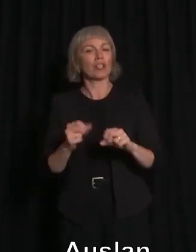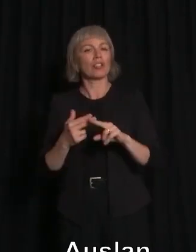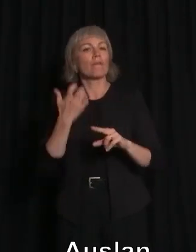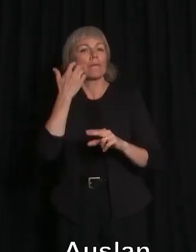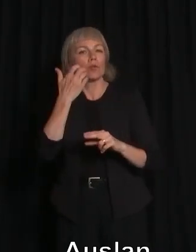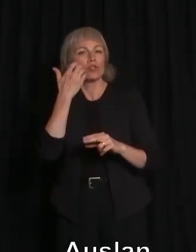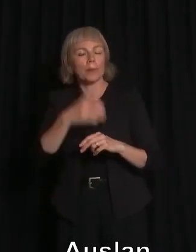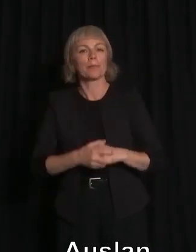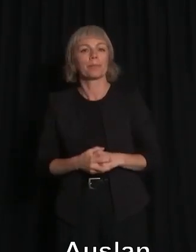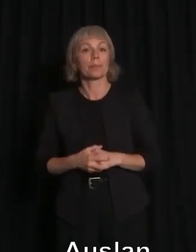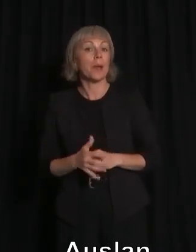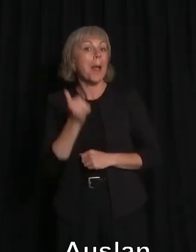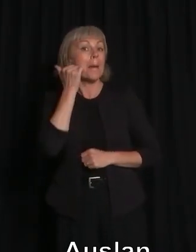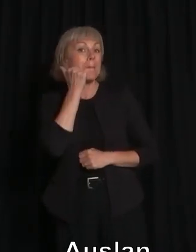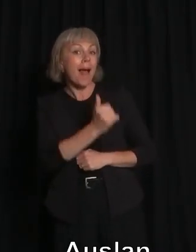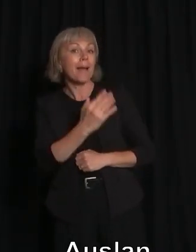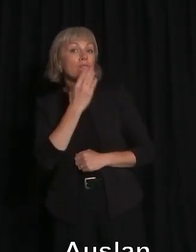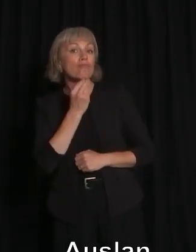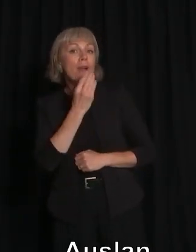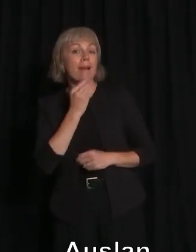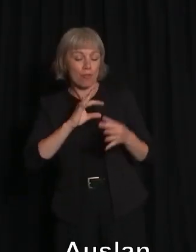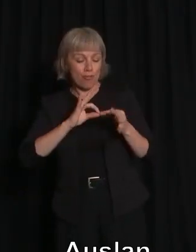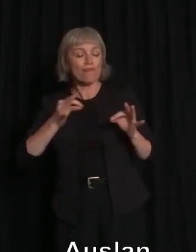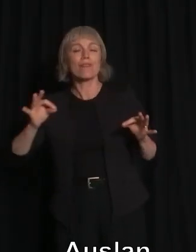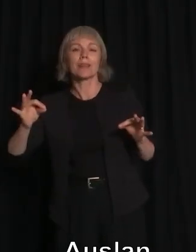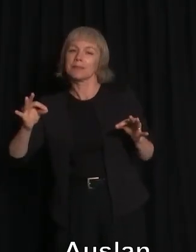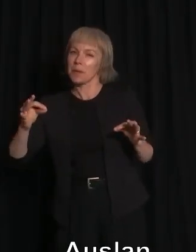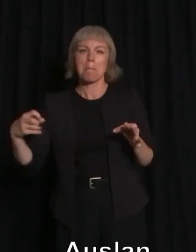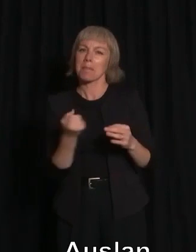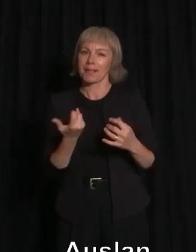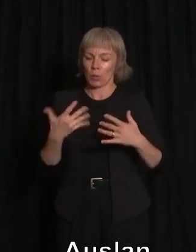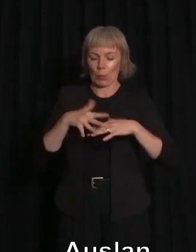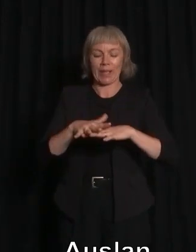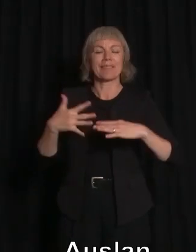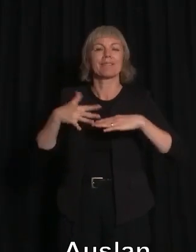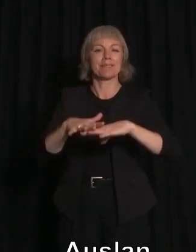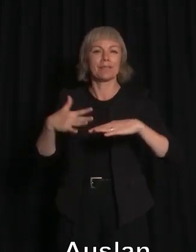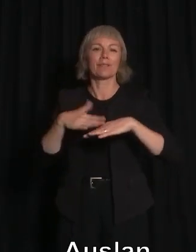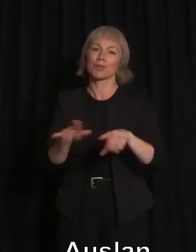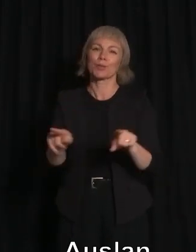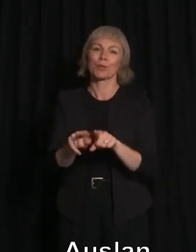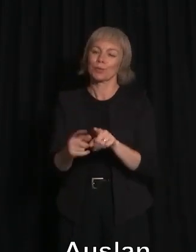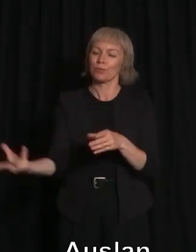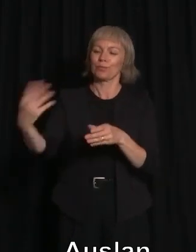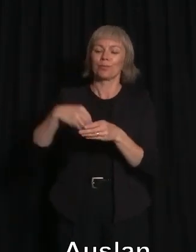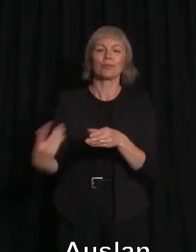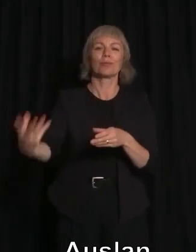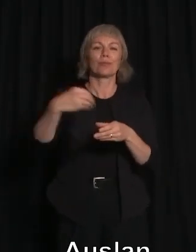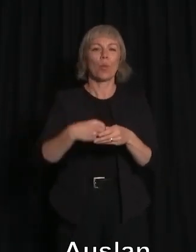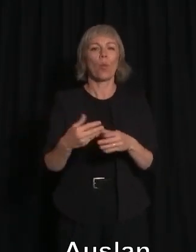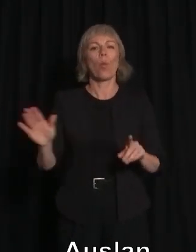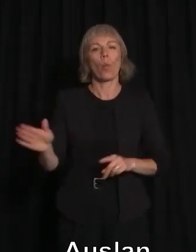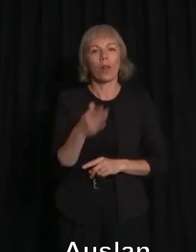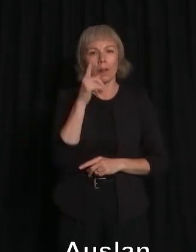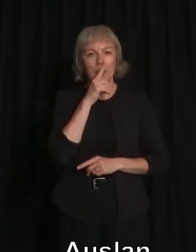Black and brown threads must therefore be placed in our loom, as Tendai also reminded us that